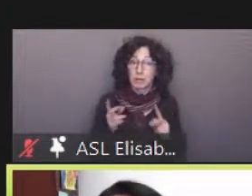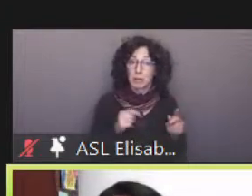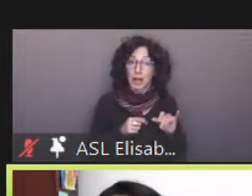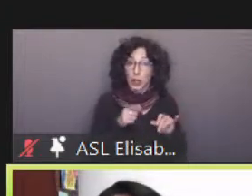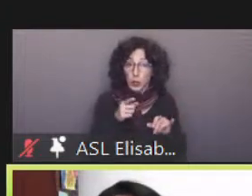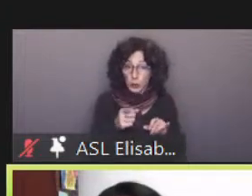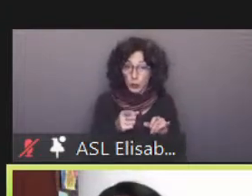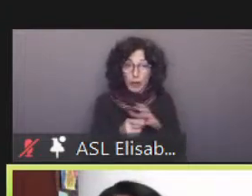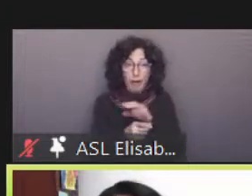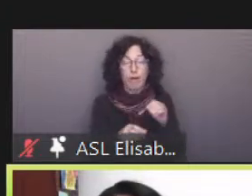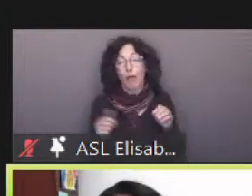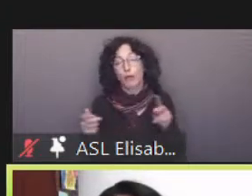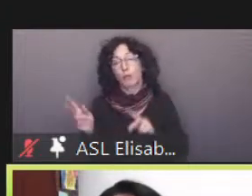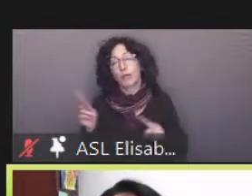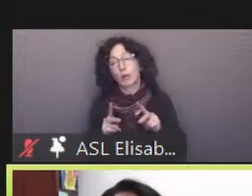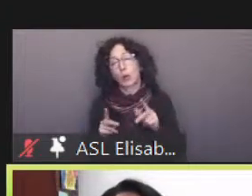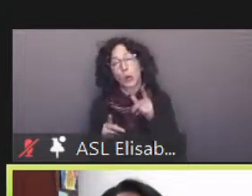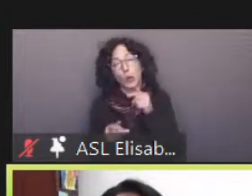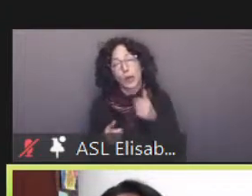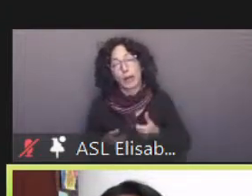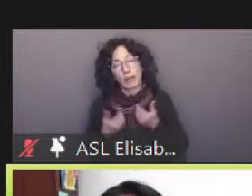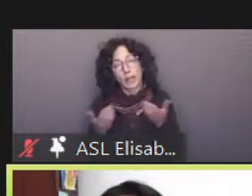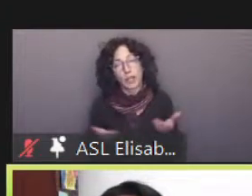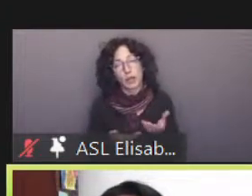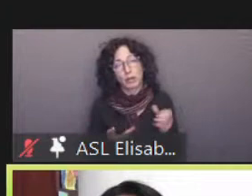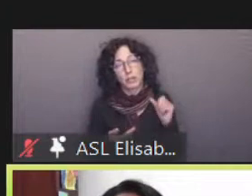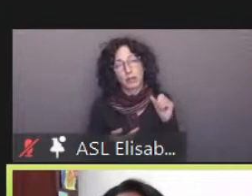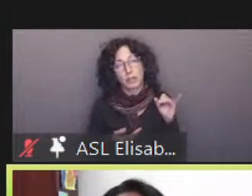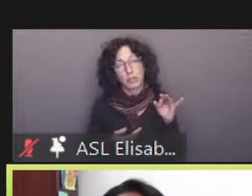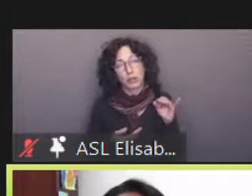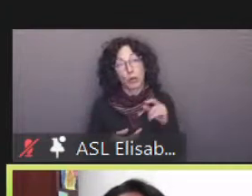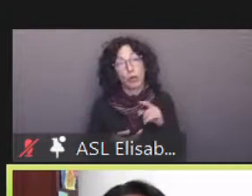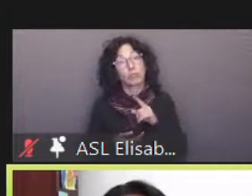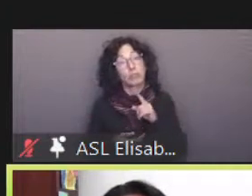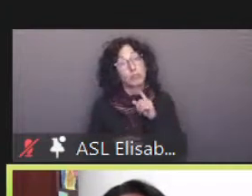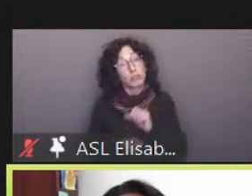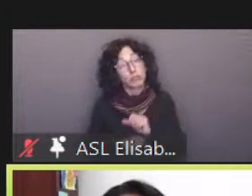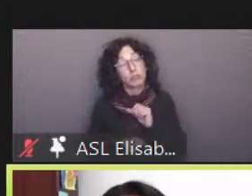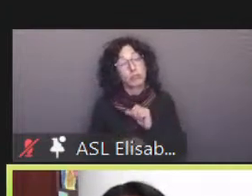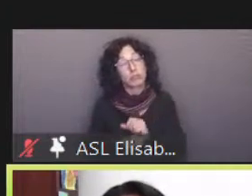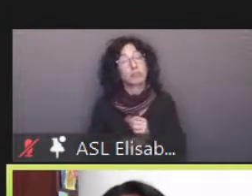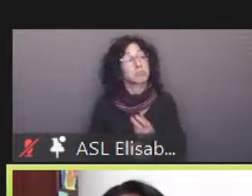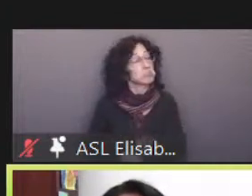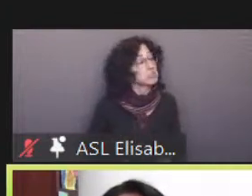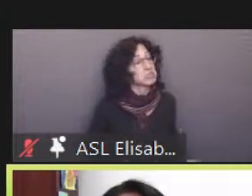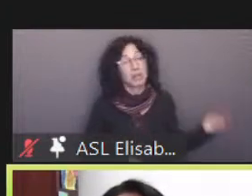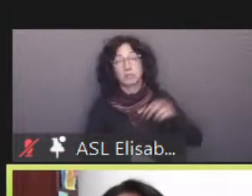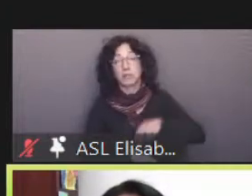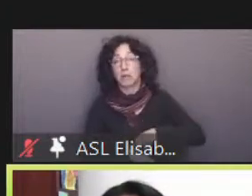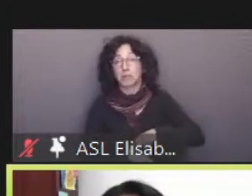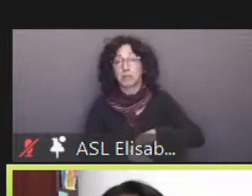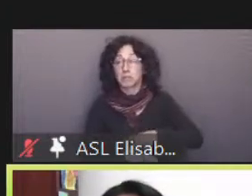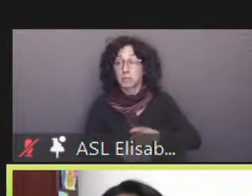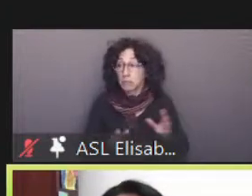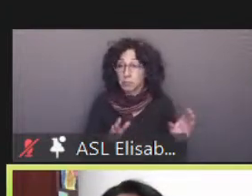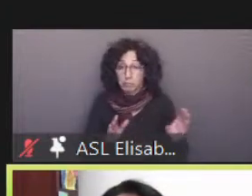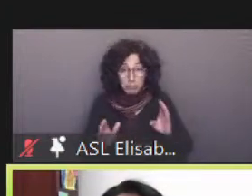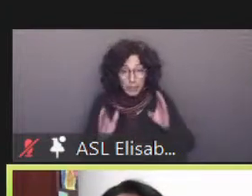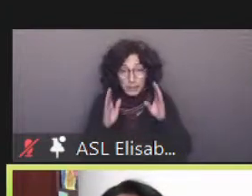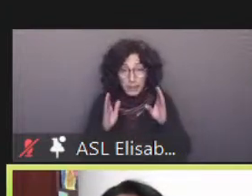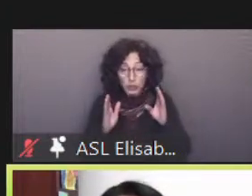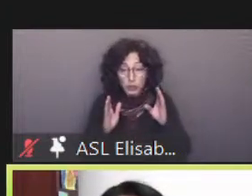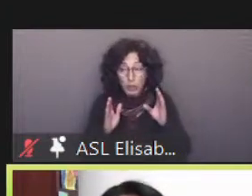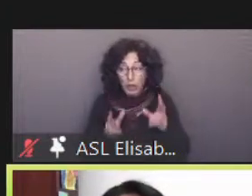and others in San Francisco who have stepped up, who have understood the science, have been interested, and